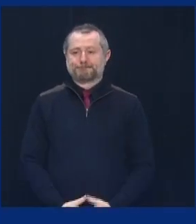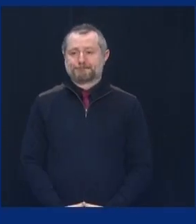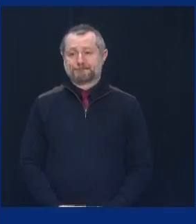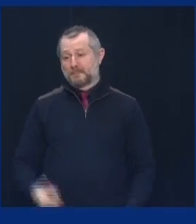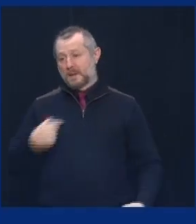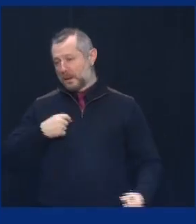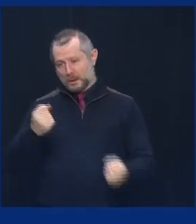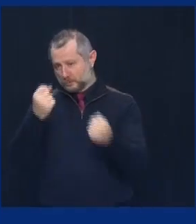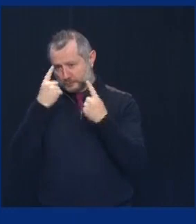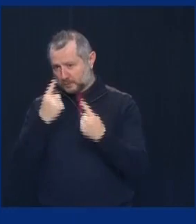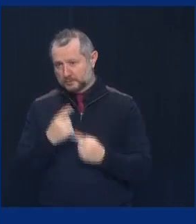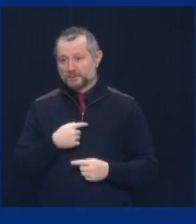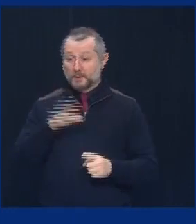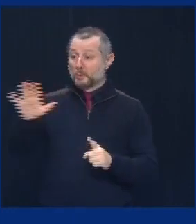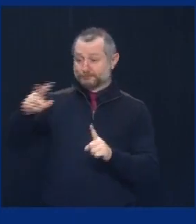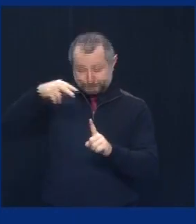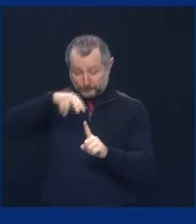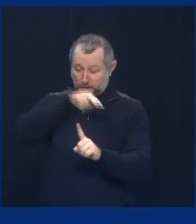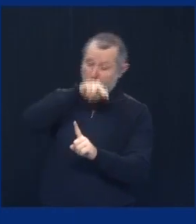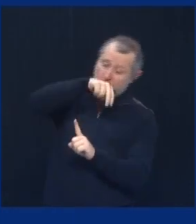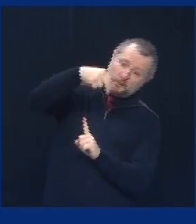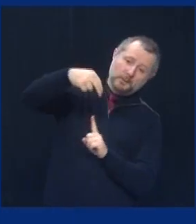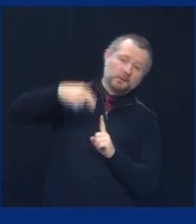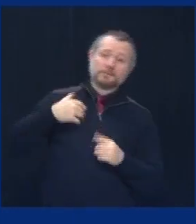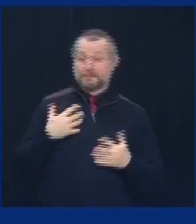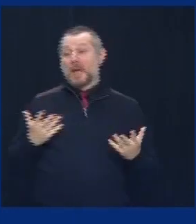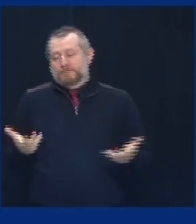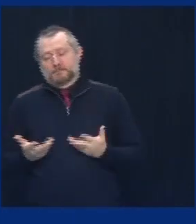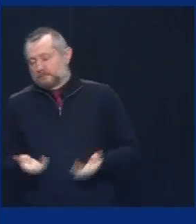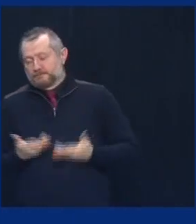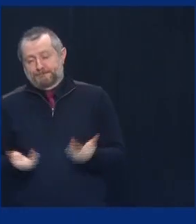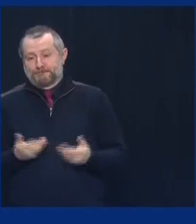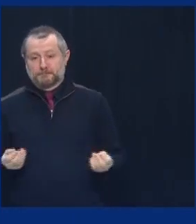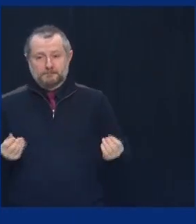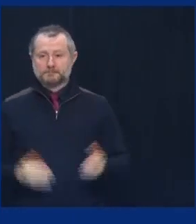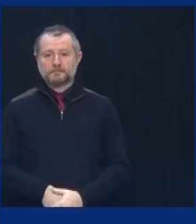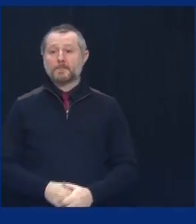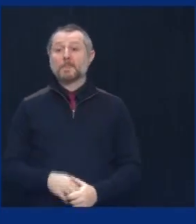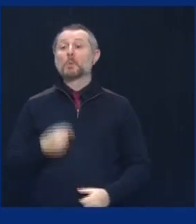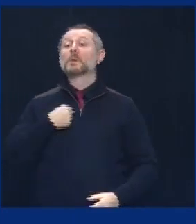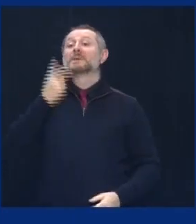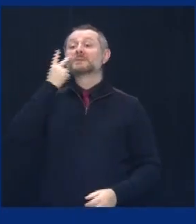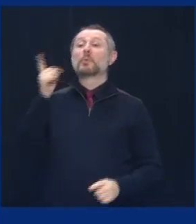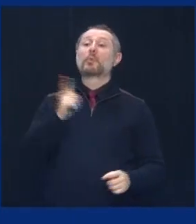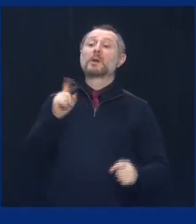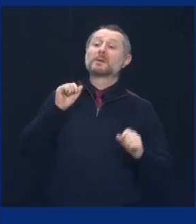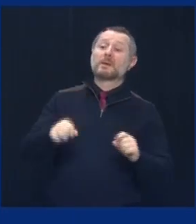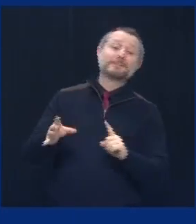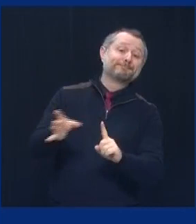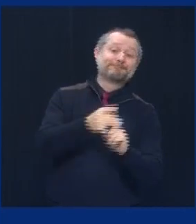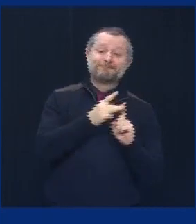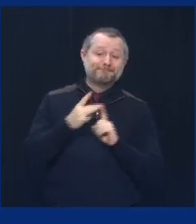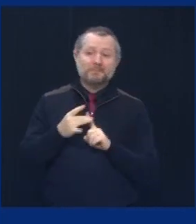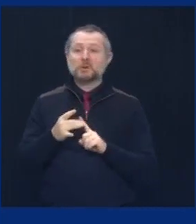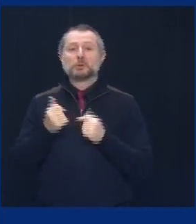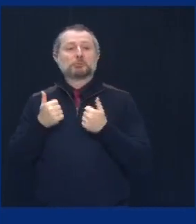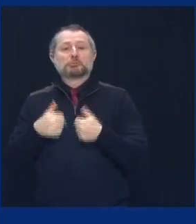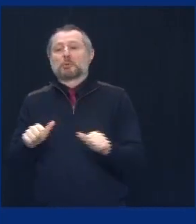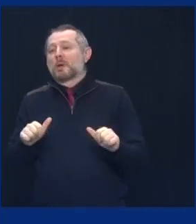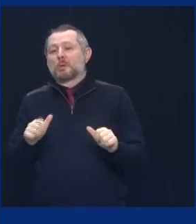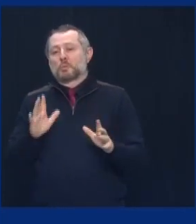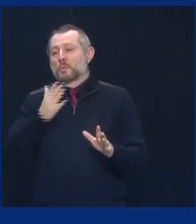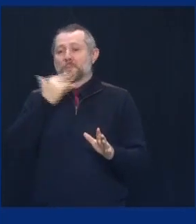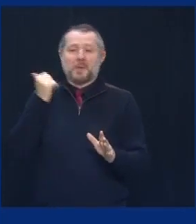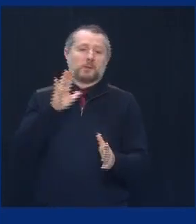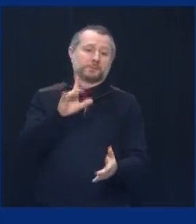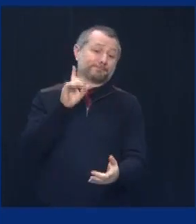everything both ways. So you look at the areas that are generating cases, and you do what you can within